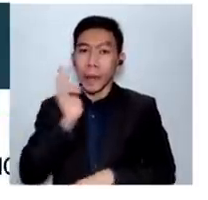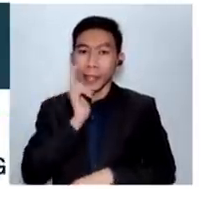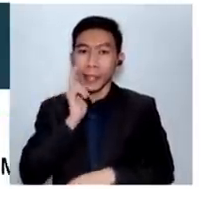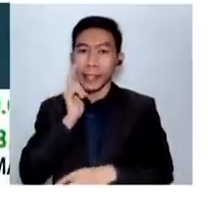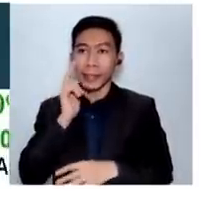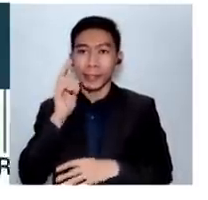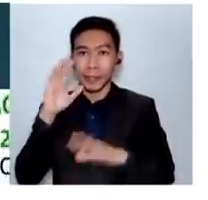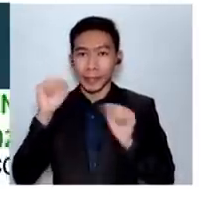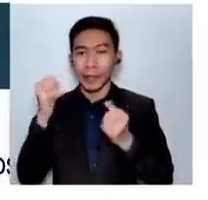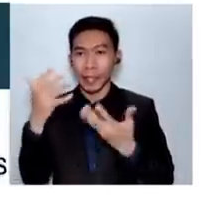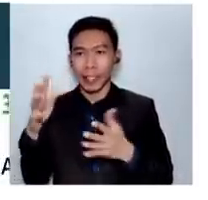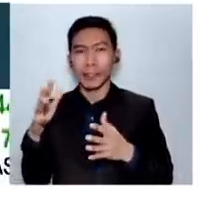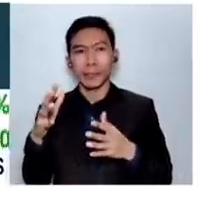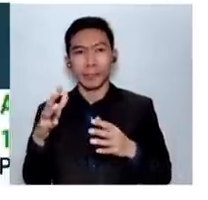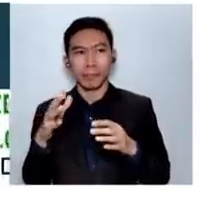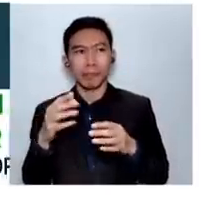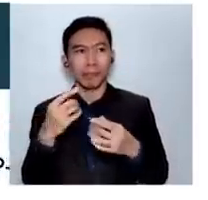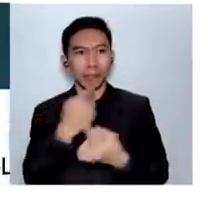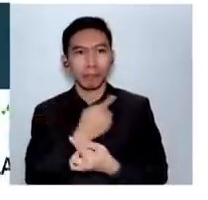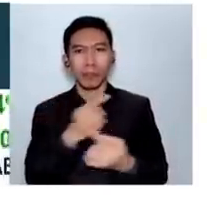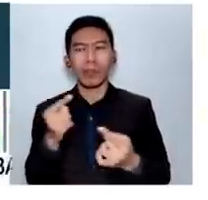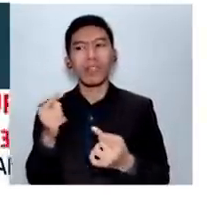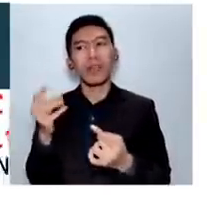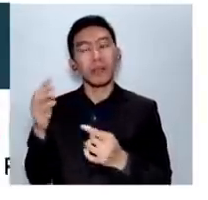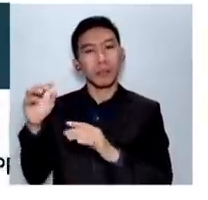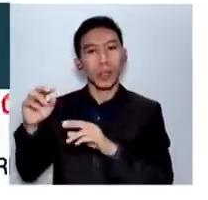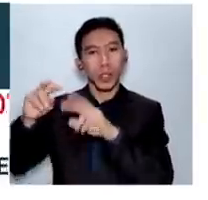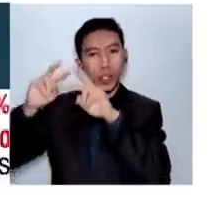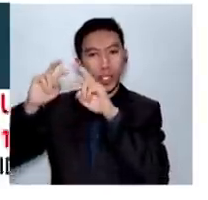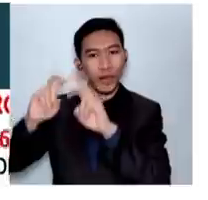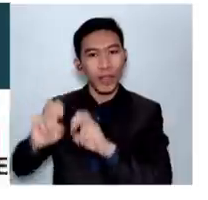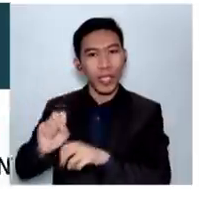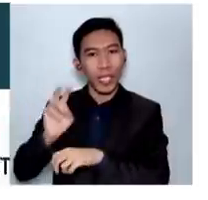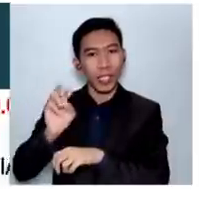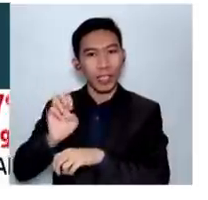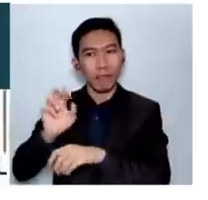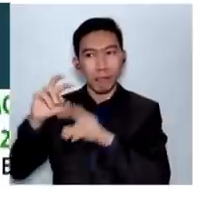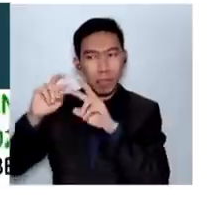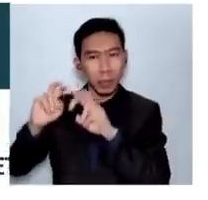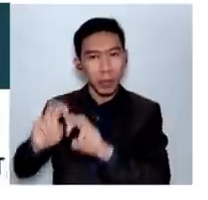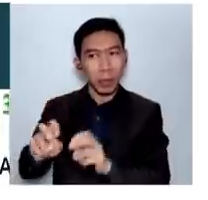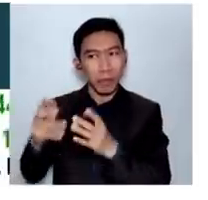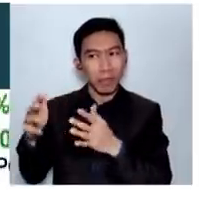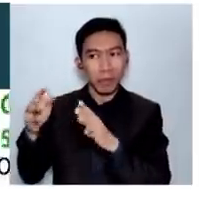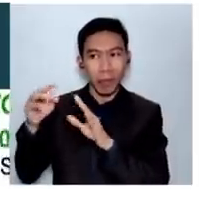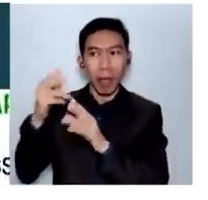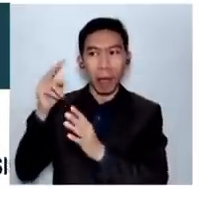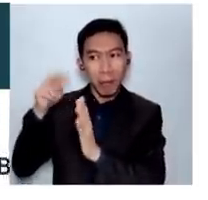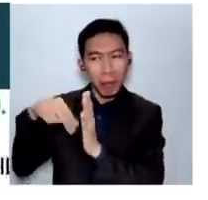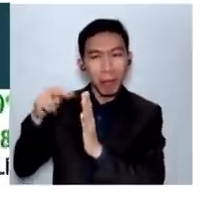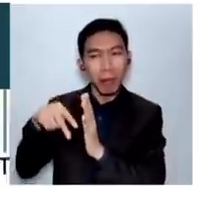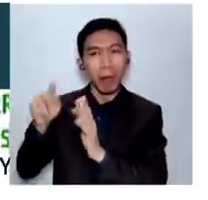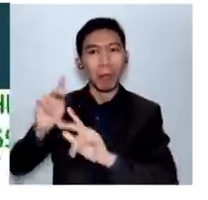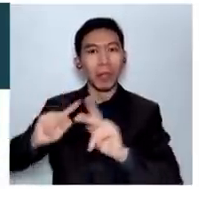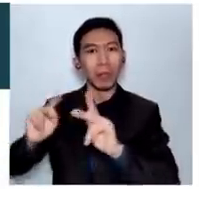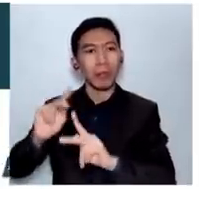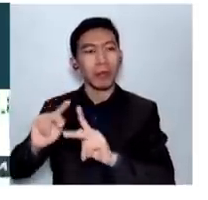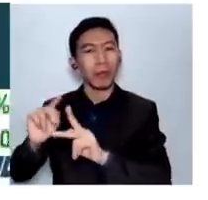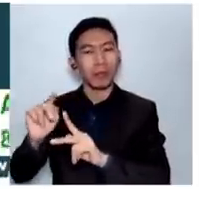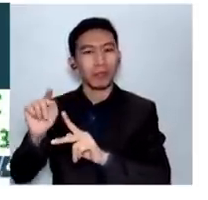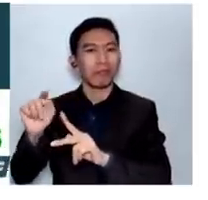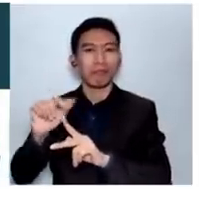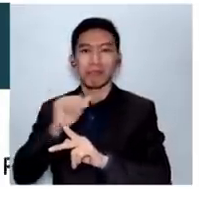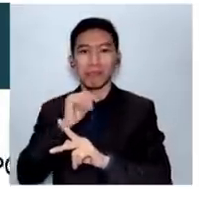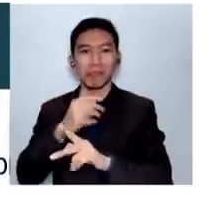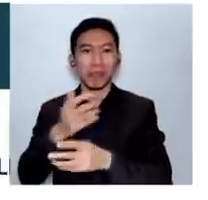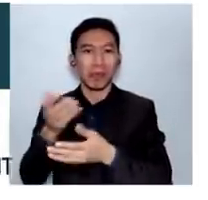know, he listened to the surveys and that people really didn't want him to run as a vice presidential